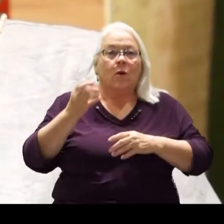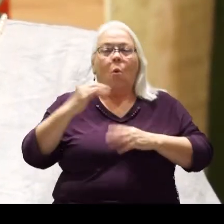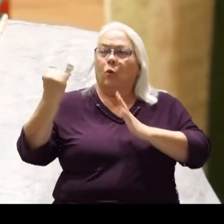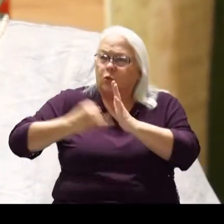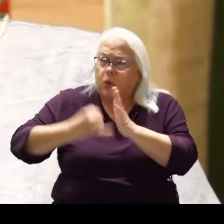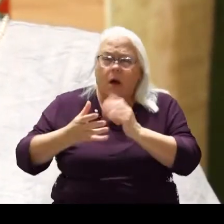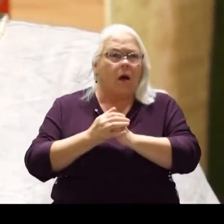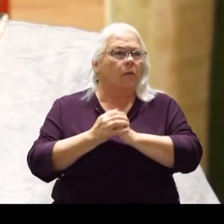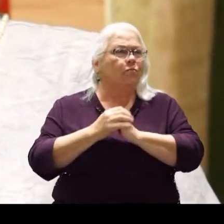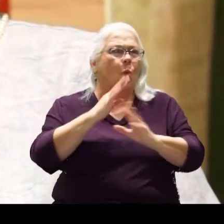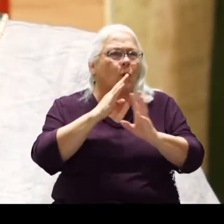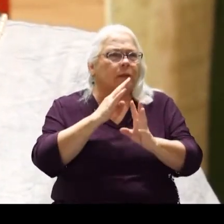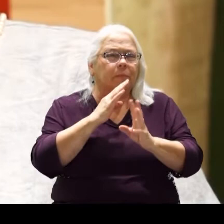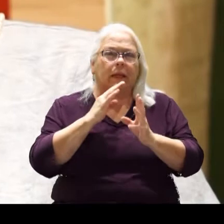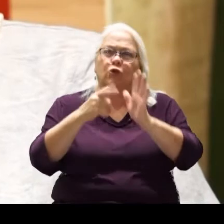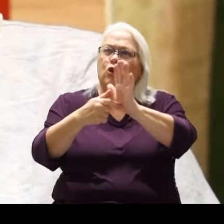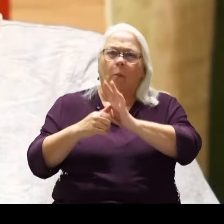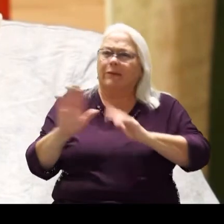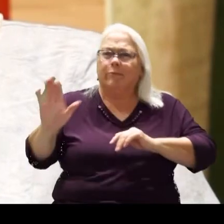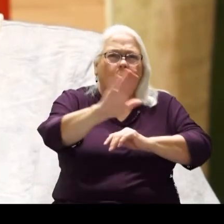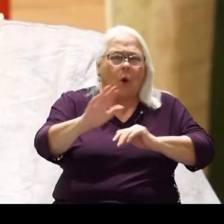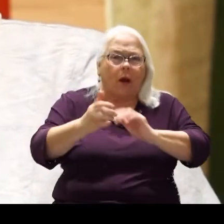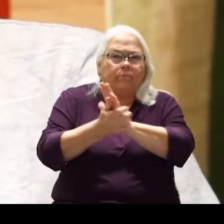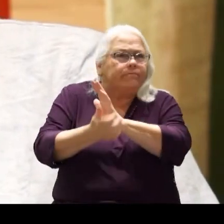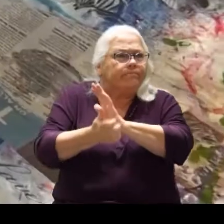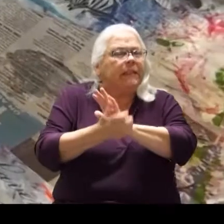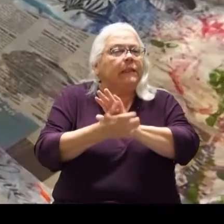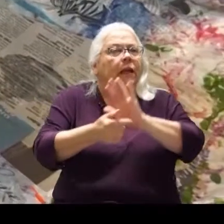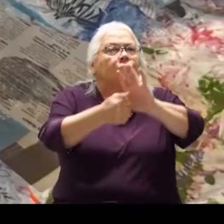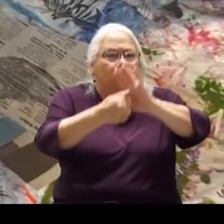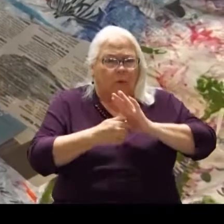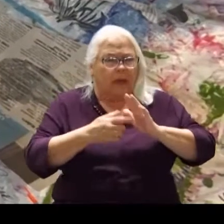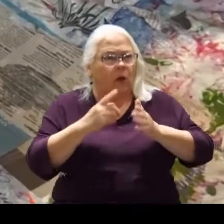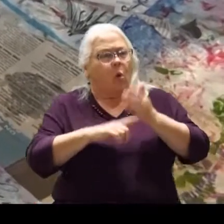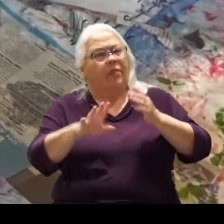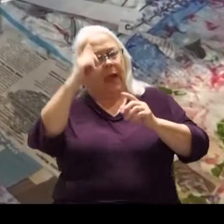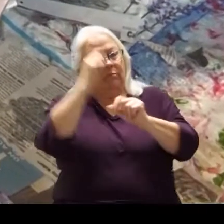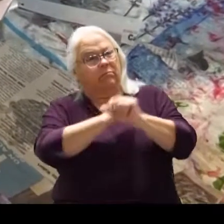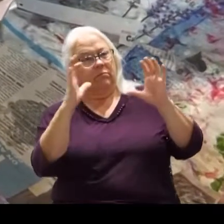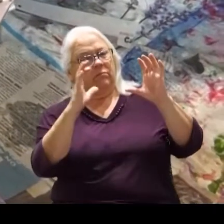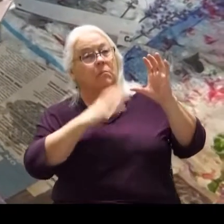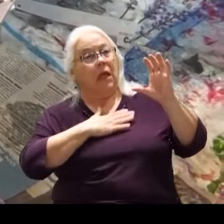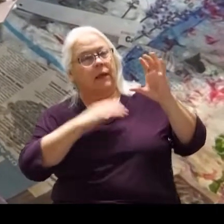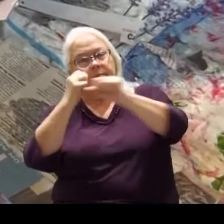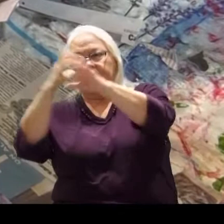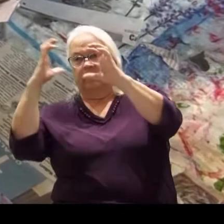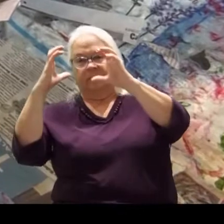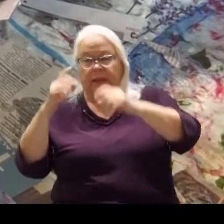either using their hands or drawing or speaking or whatever way that their ability allowed